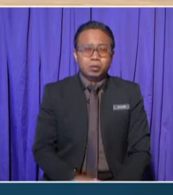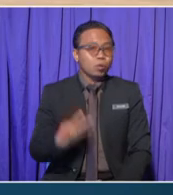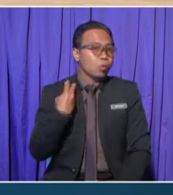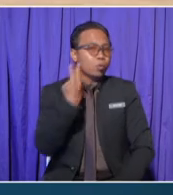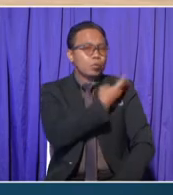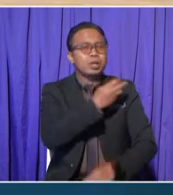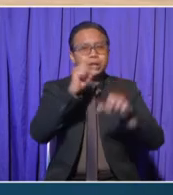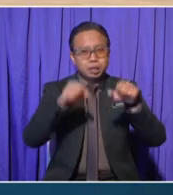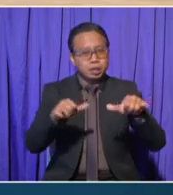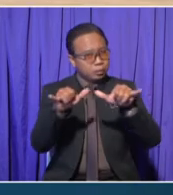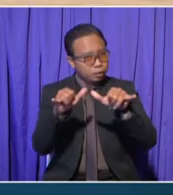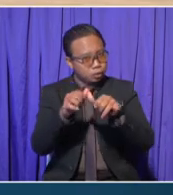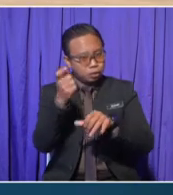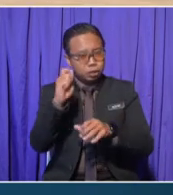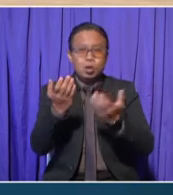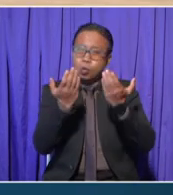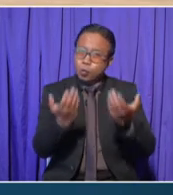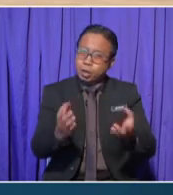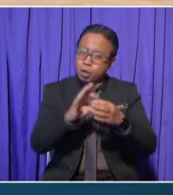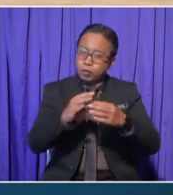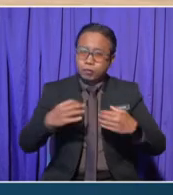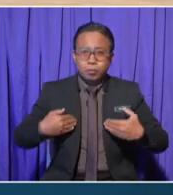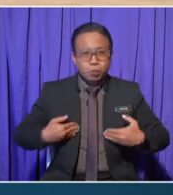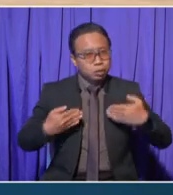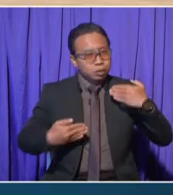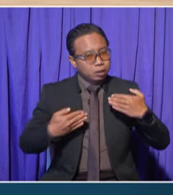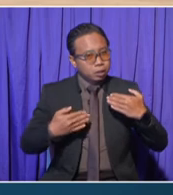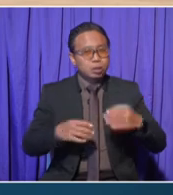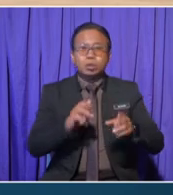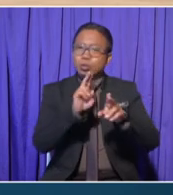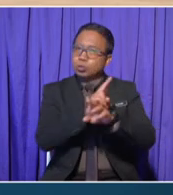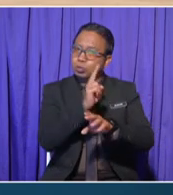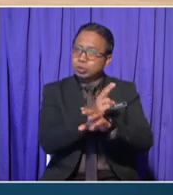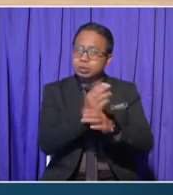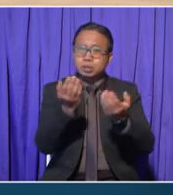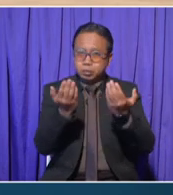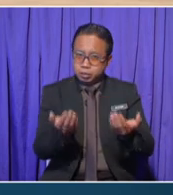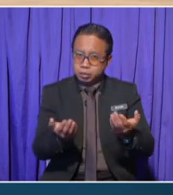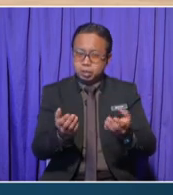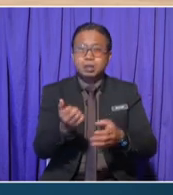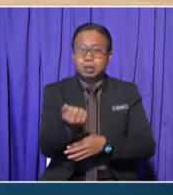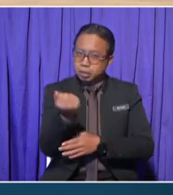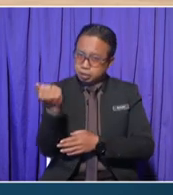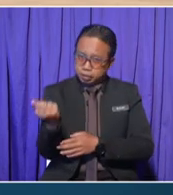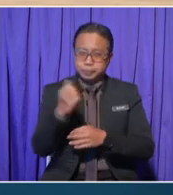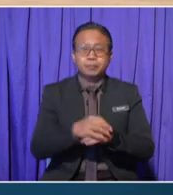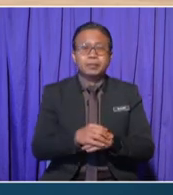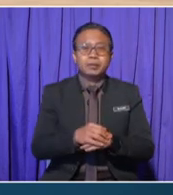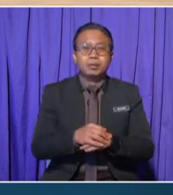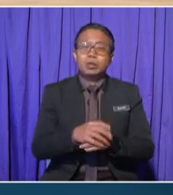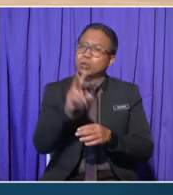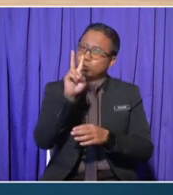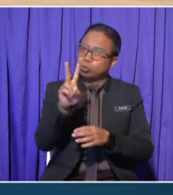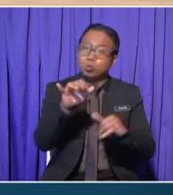We can measure the weight of our body by using a weighing scale. There are